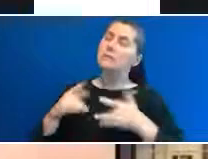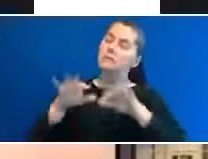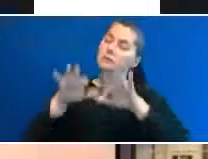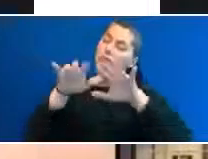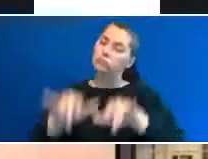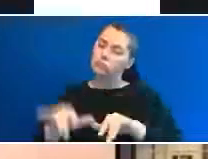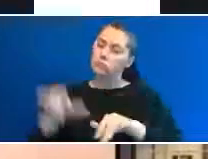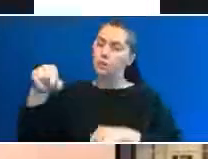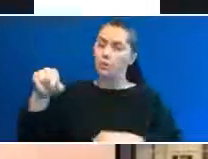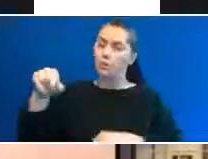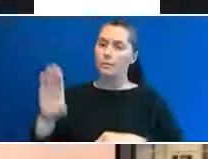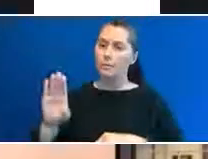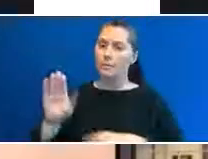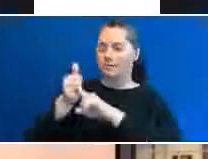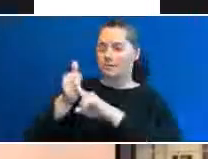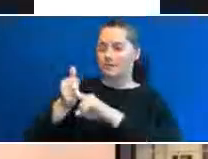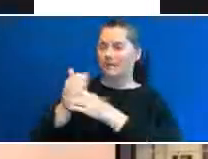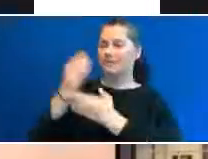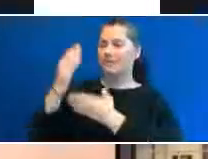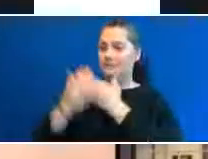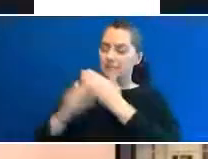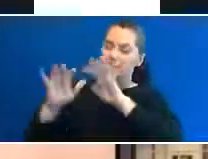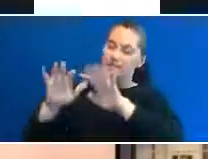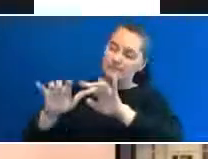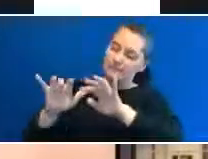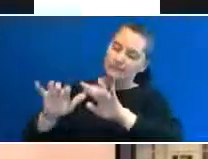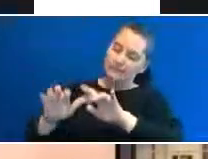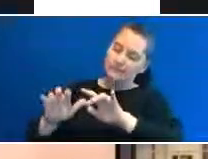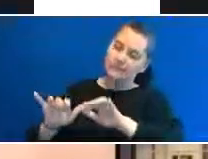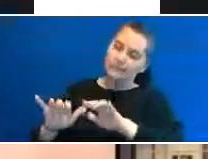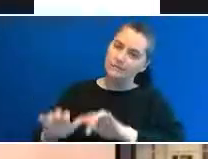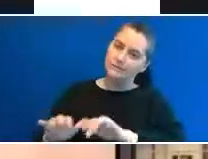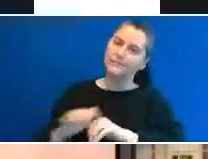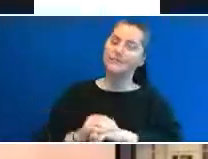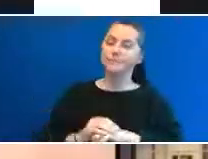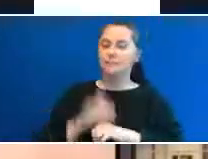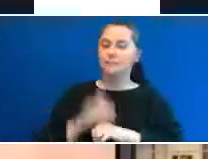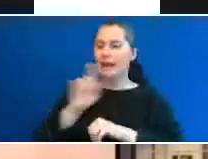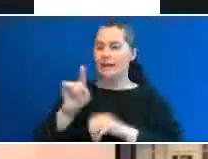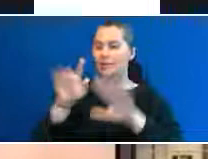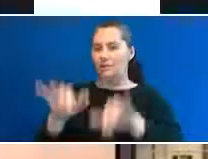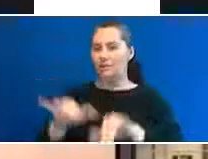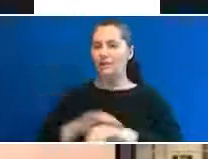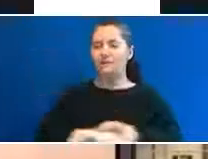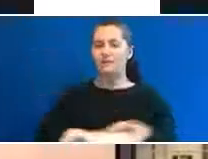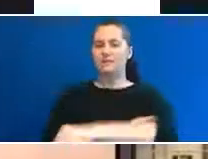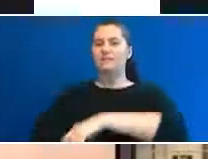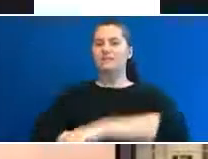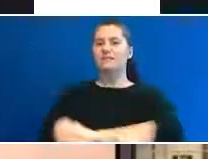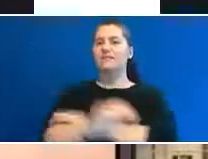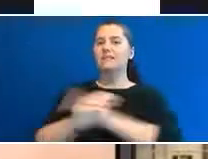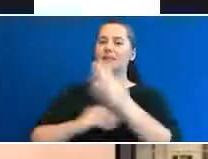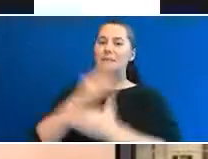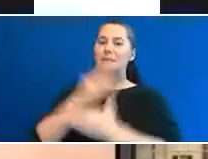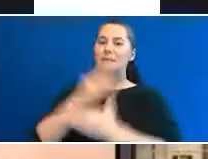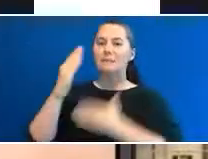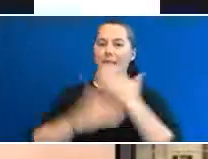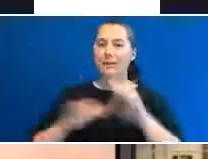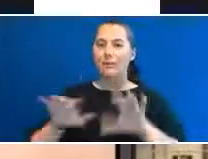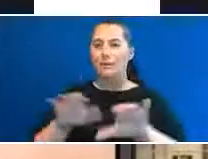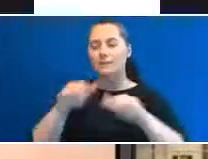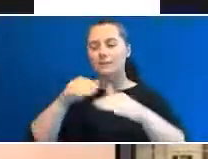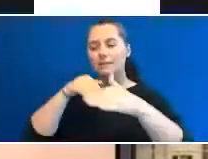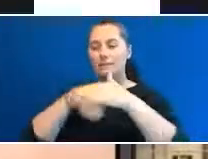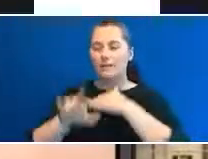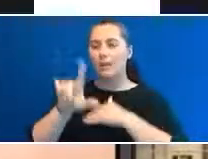QuickBooks, they're entering hard entering. Kind of the manual process where they have to log in and look at